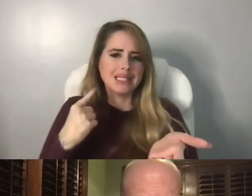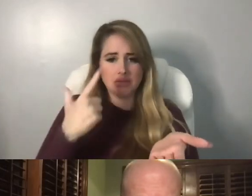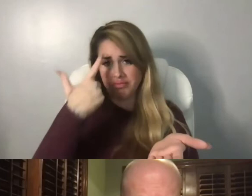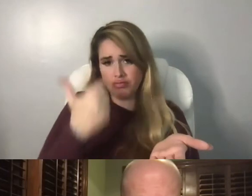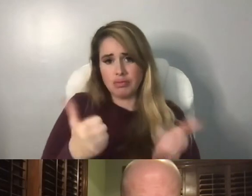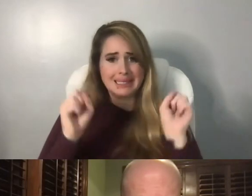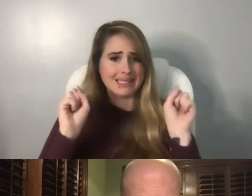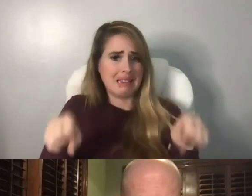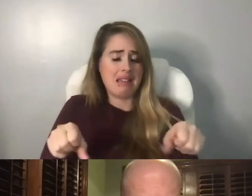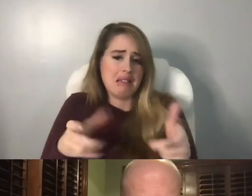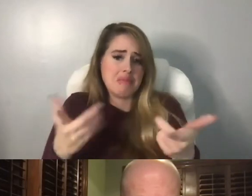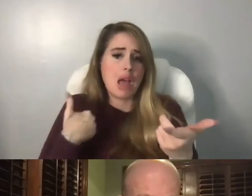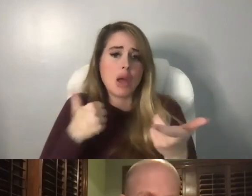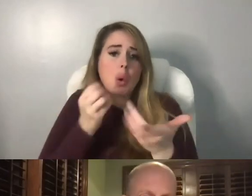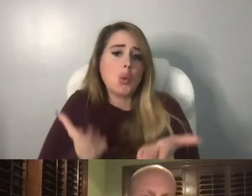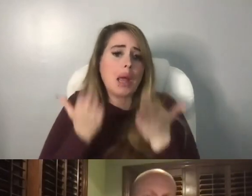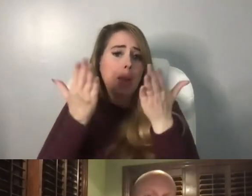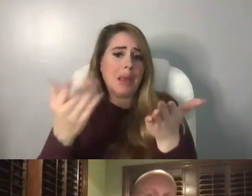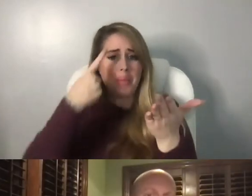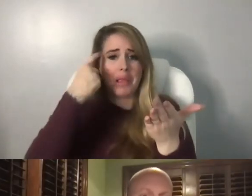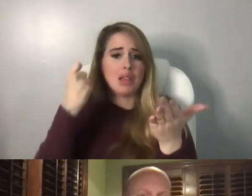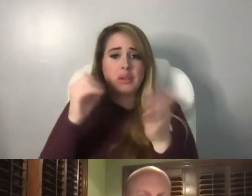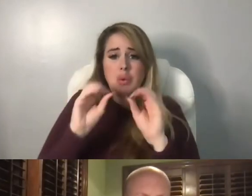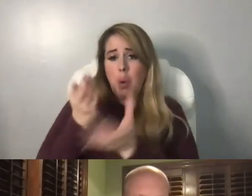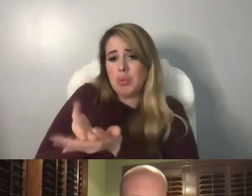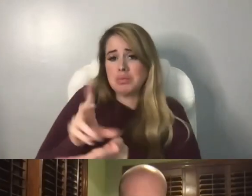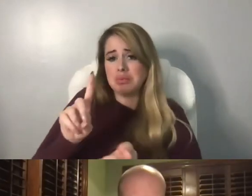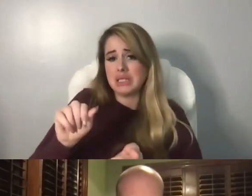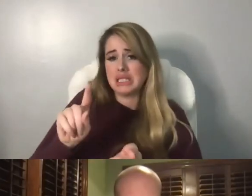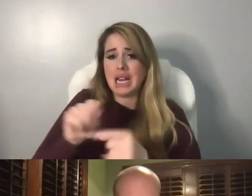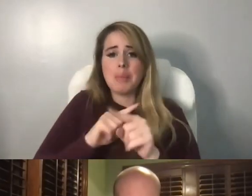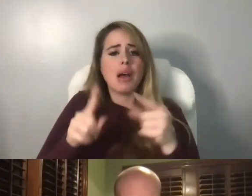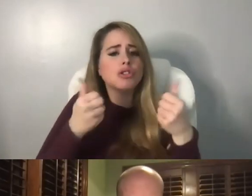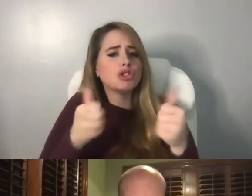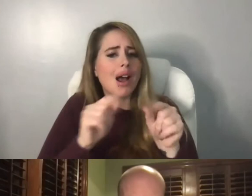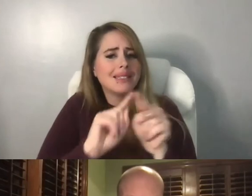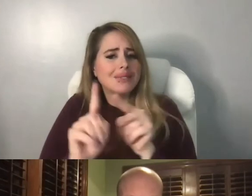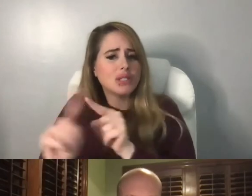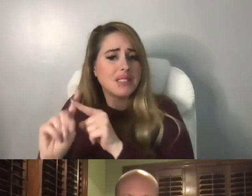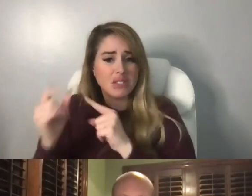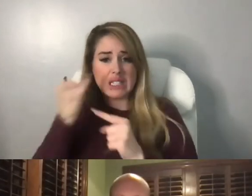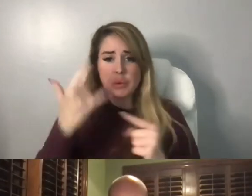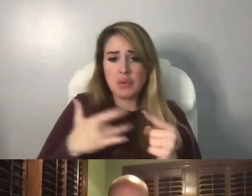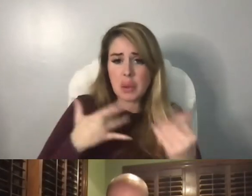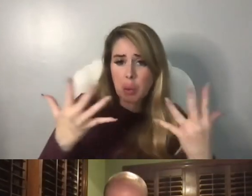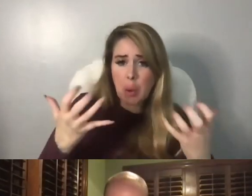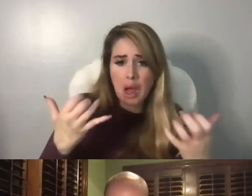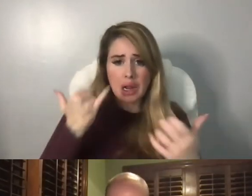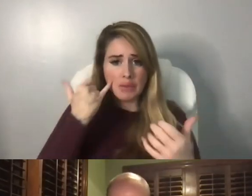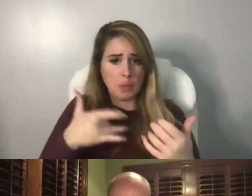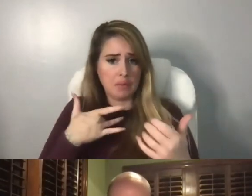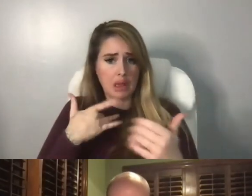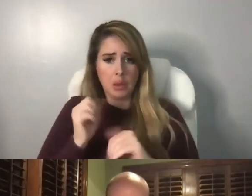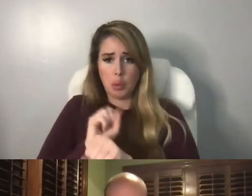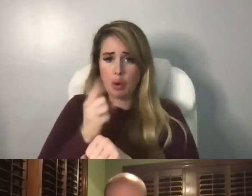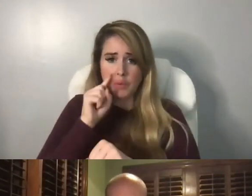wouldn't certainly recommend it because there's no data, but I think trying these type of things, if you're so inclined and they work for you, I think